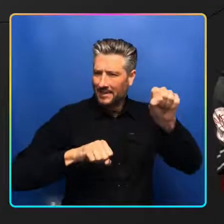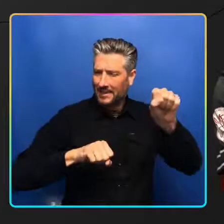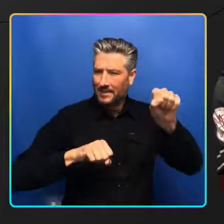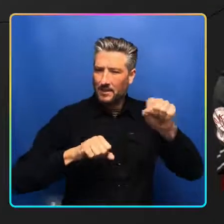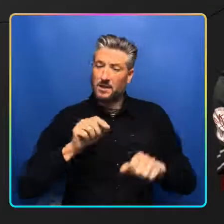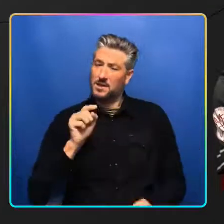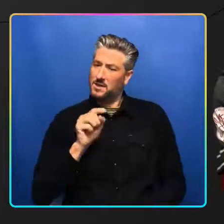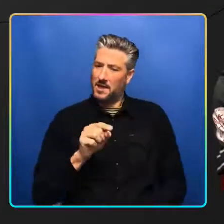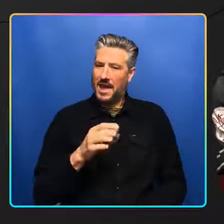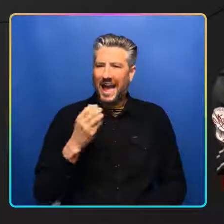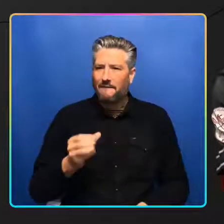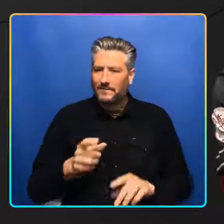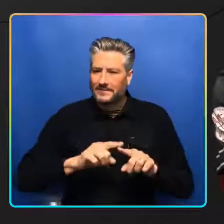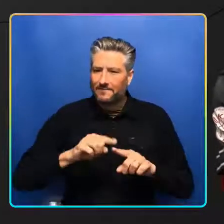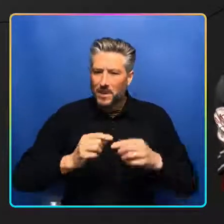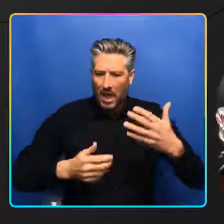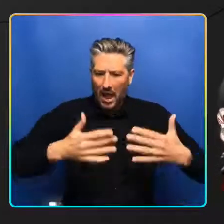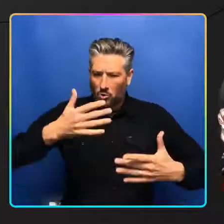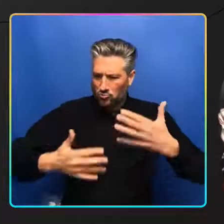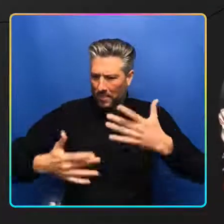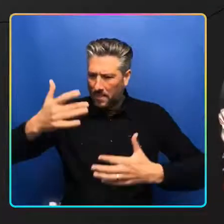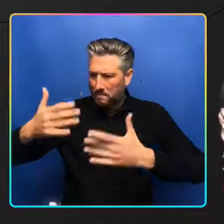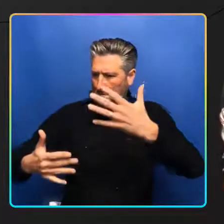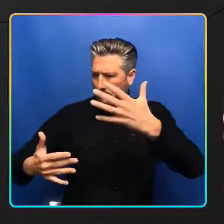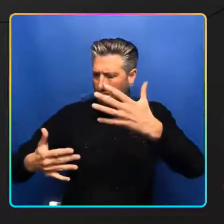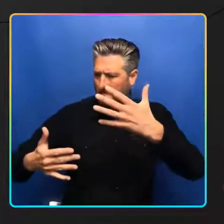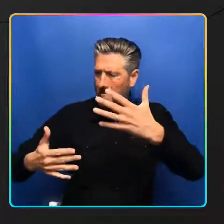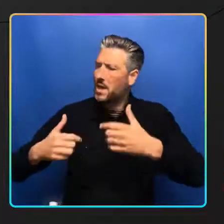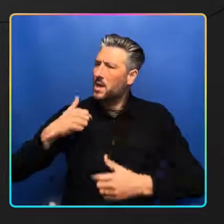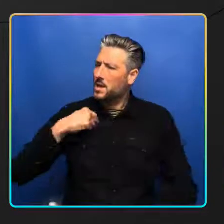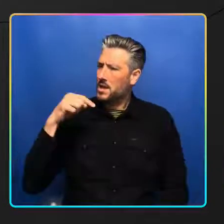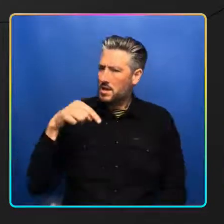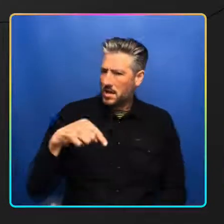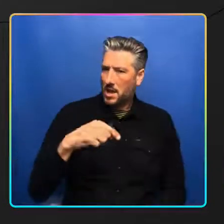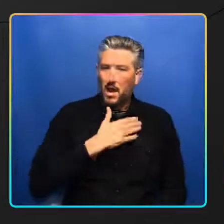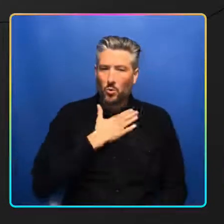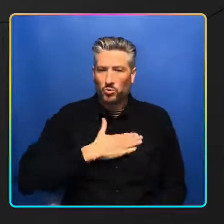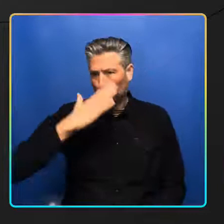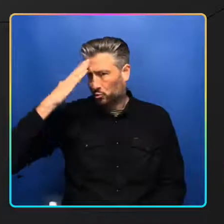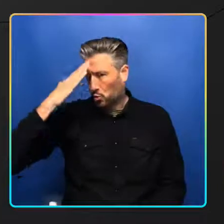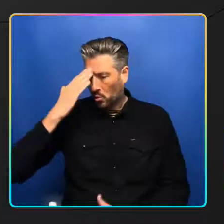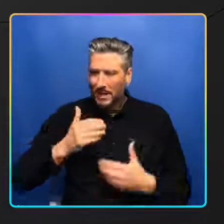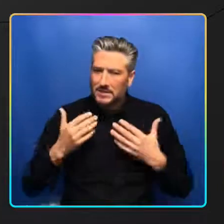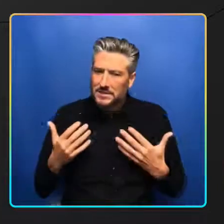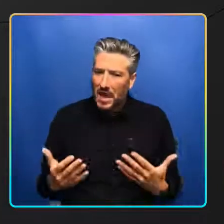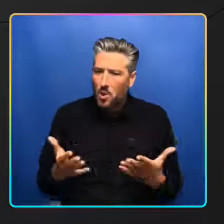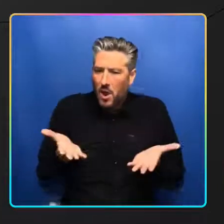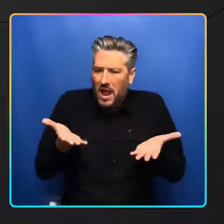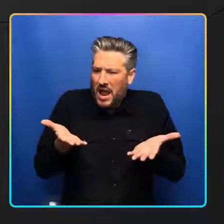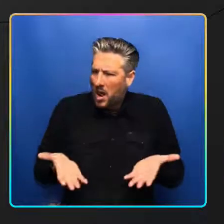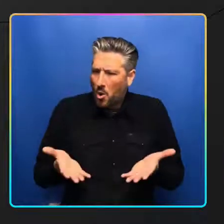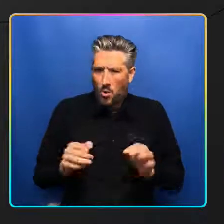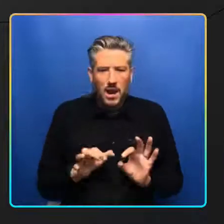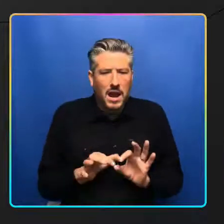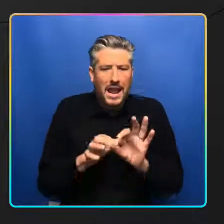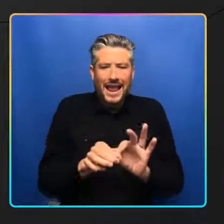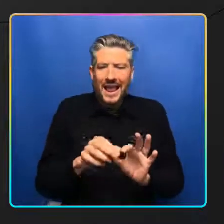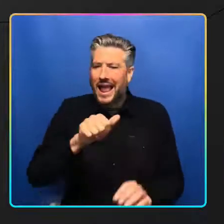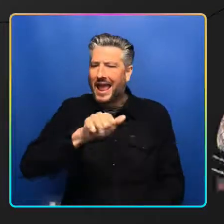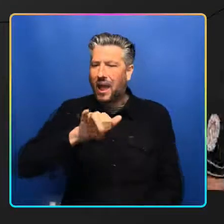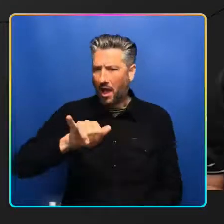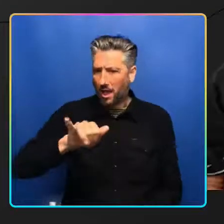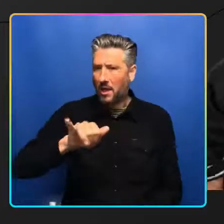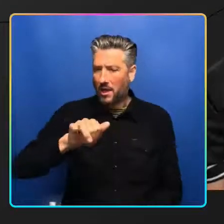things like that, and see how they are being used for AI today, because I'm sure that they are being used